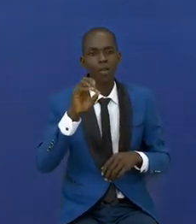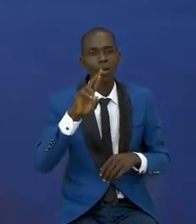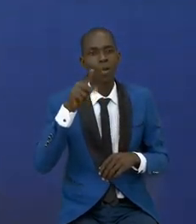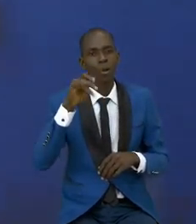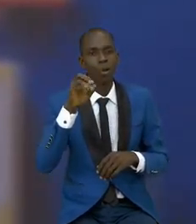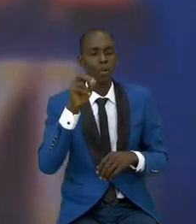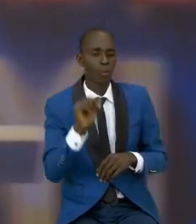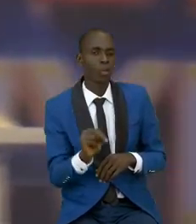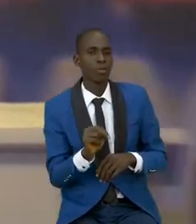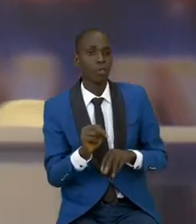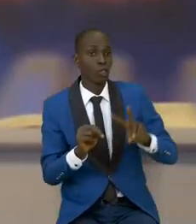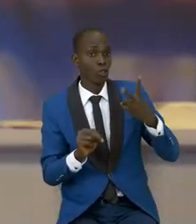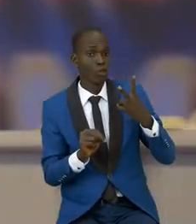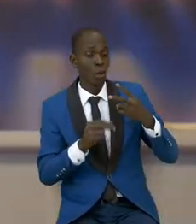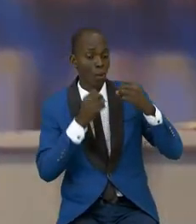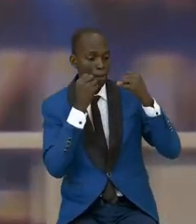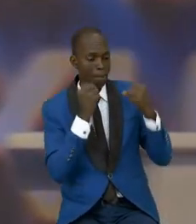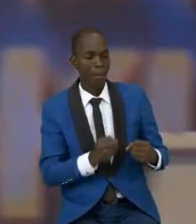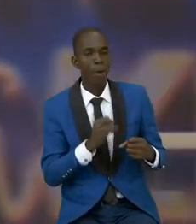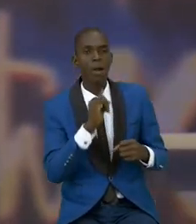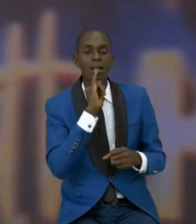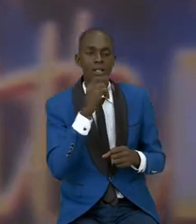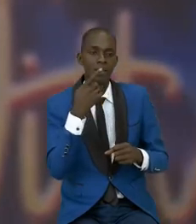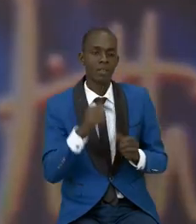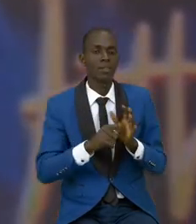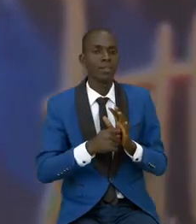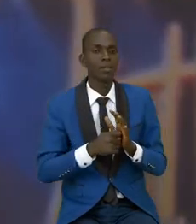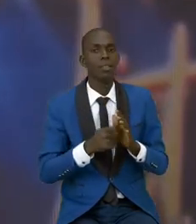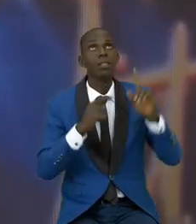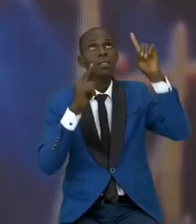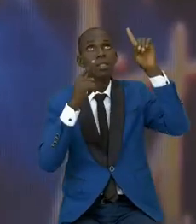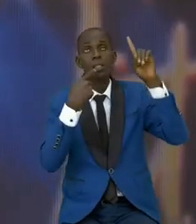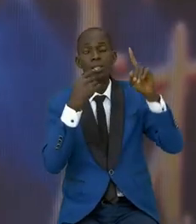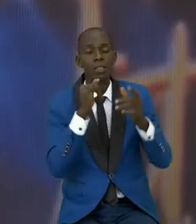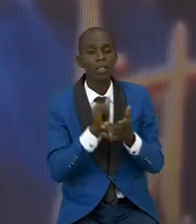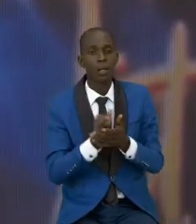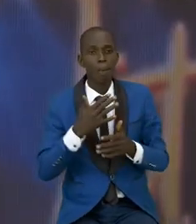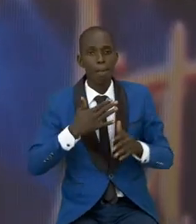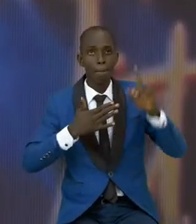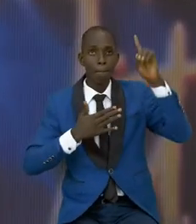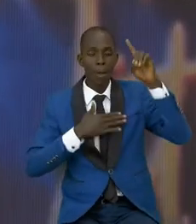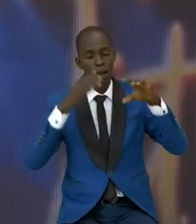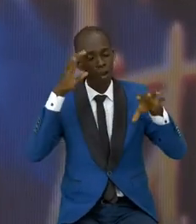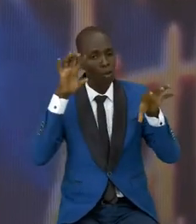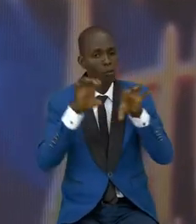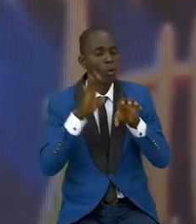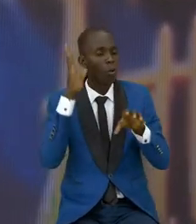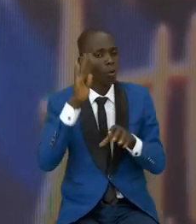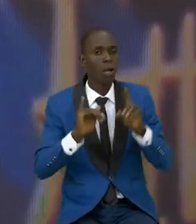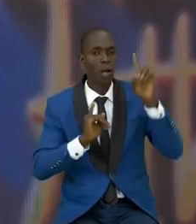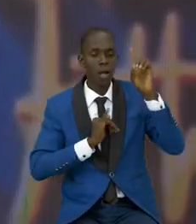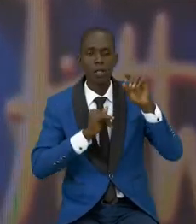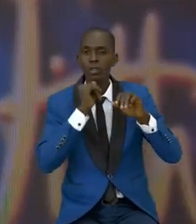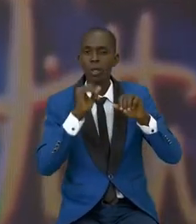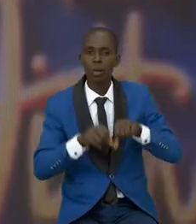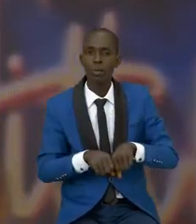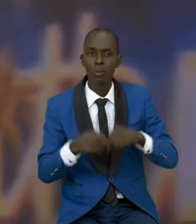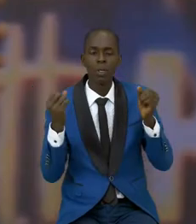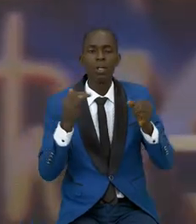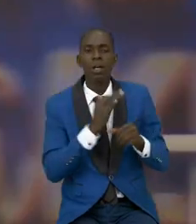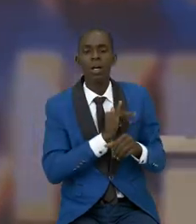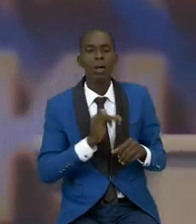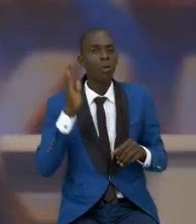says, my covenant will I not break, and I will not alter the thing, the word that is gone out of